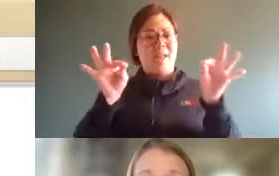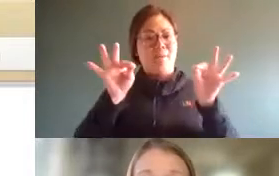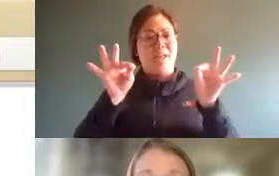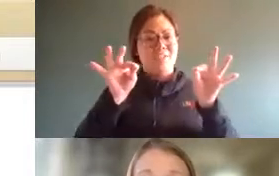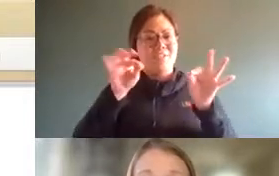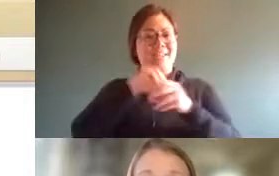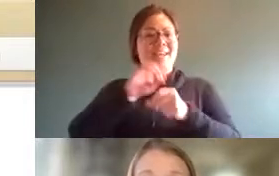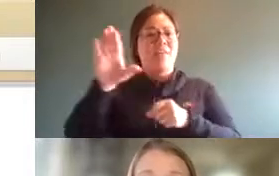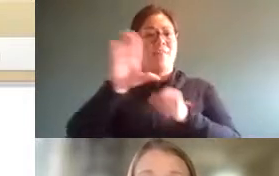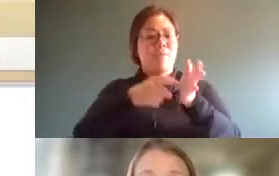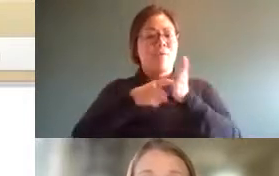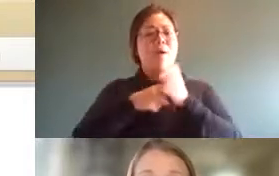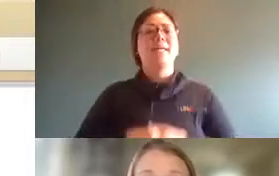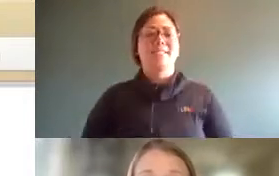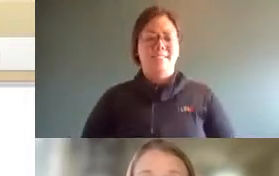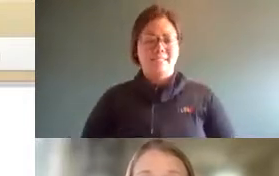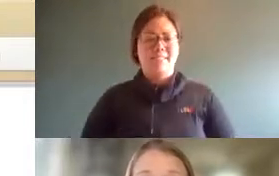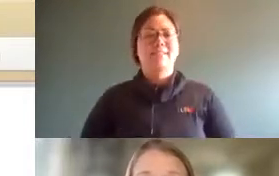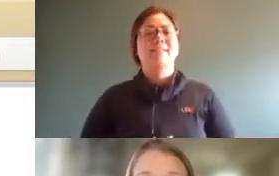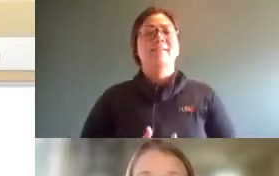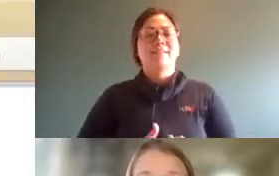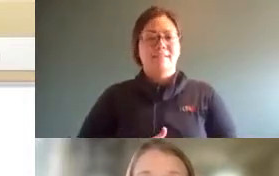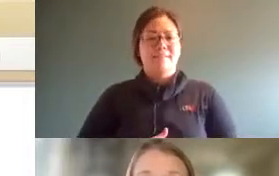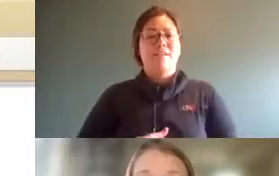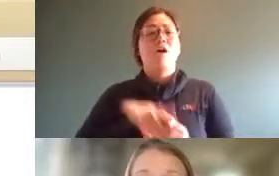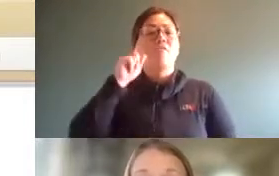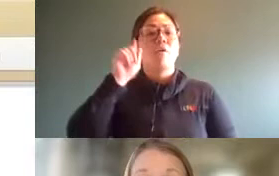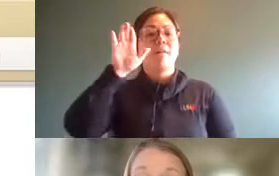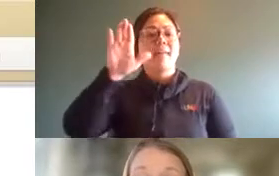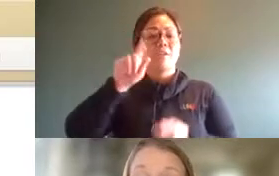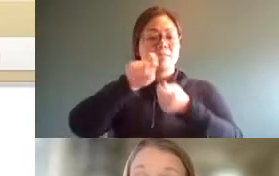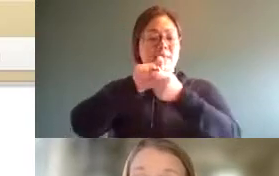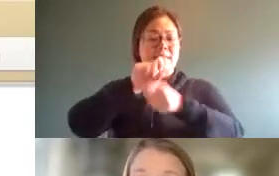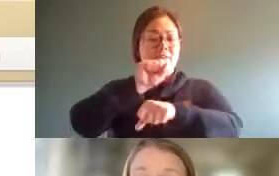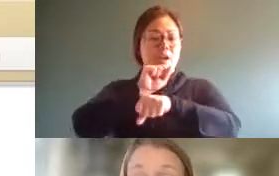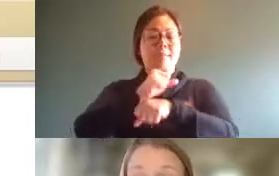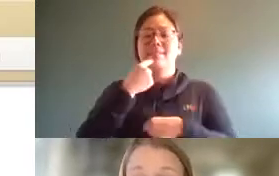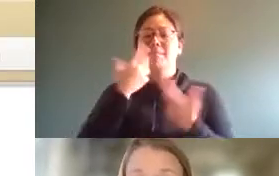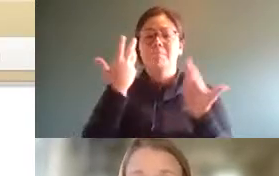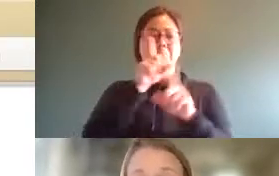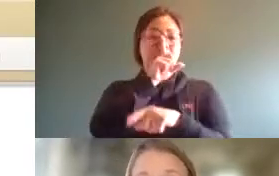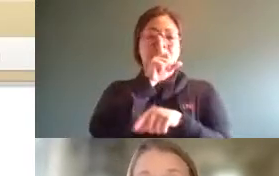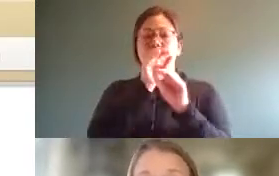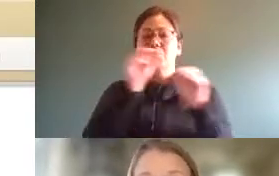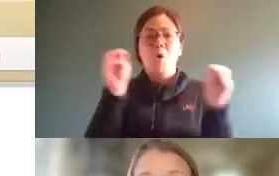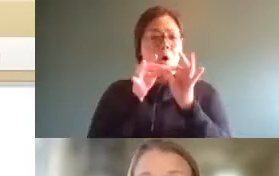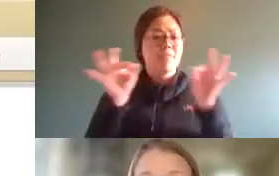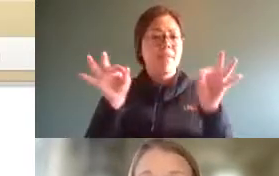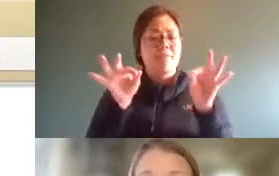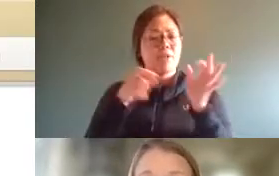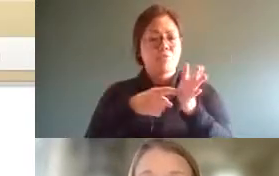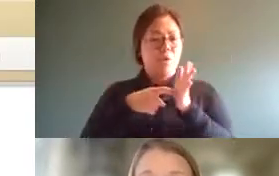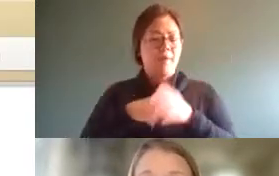requirements. So here they have for specific jobs, there are no language requirements. Again,